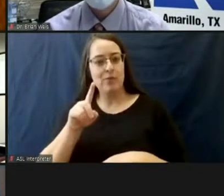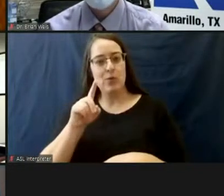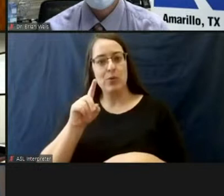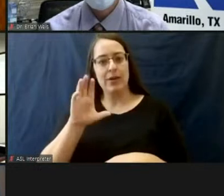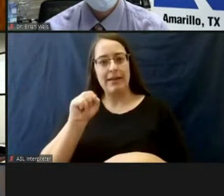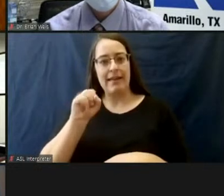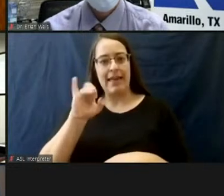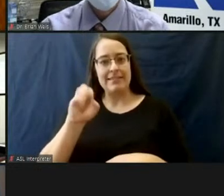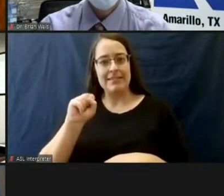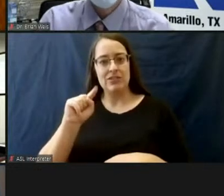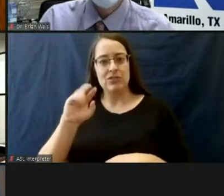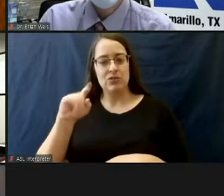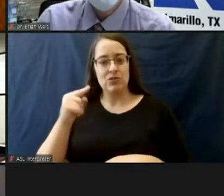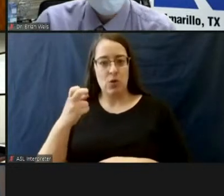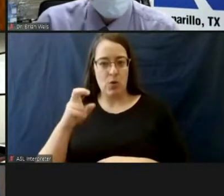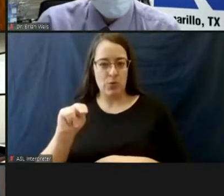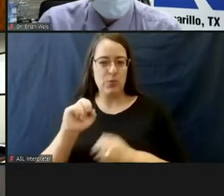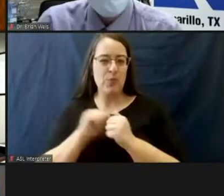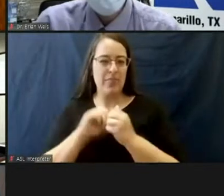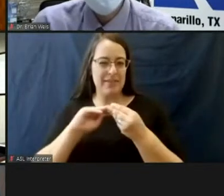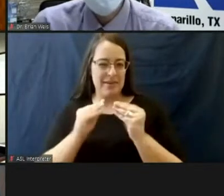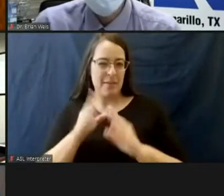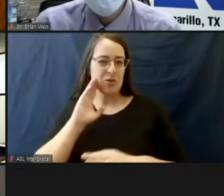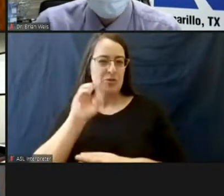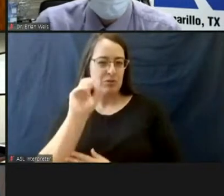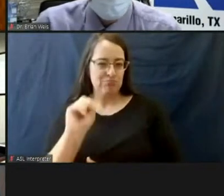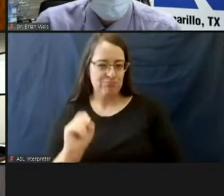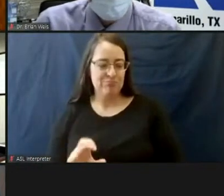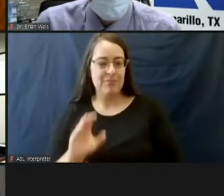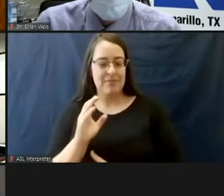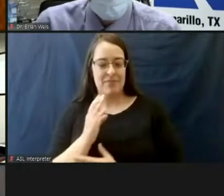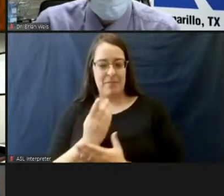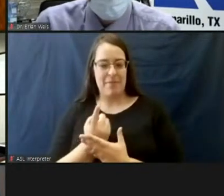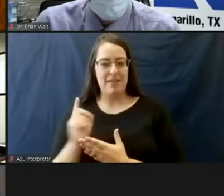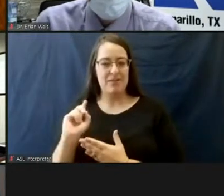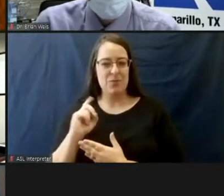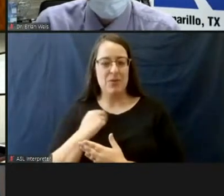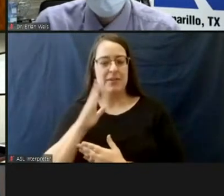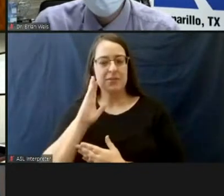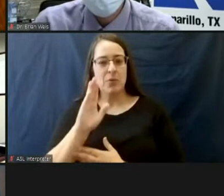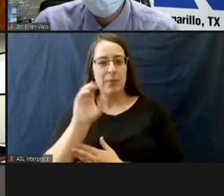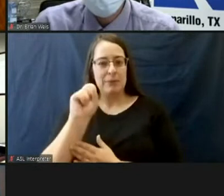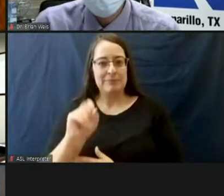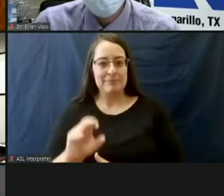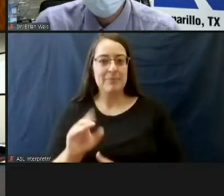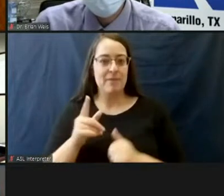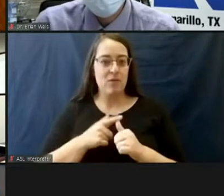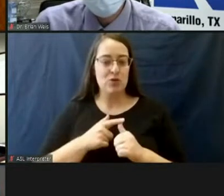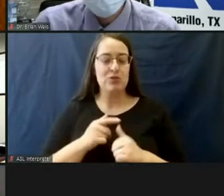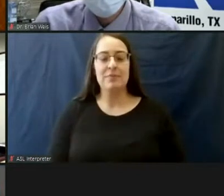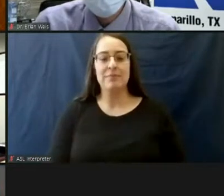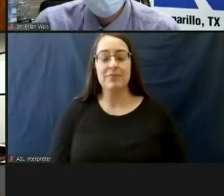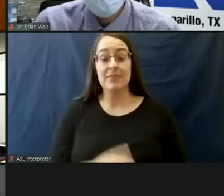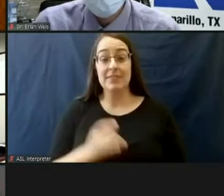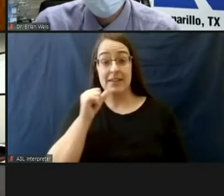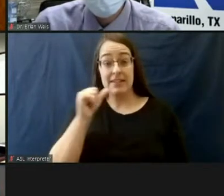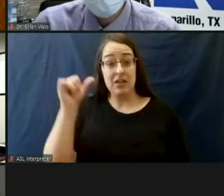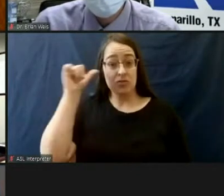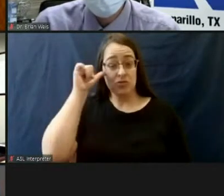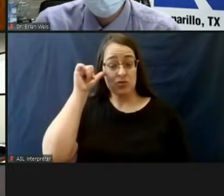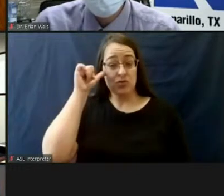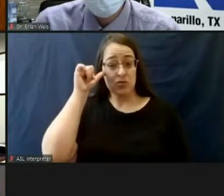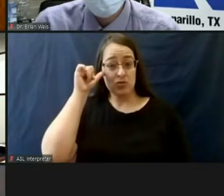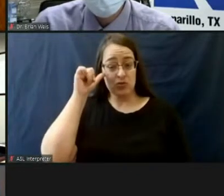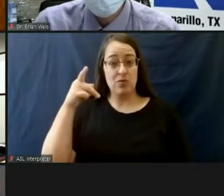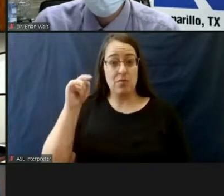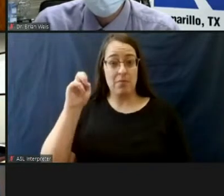some of the numbers over the past week or so, and so I'm going to actually run through those if it's okay. As of yesterday, in